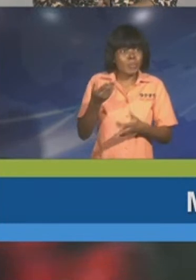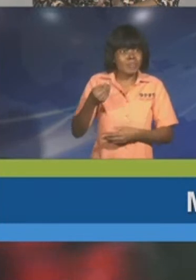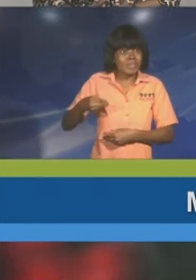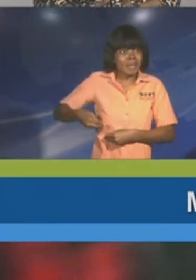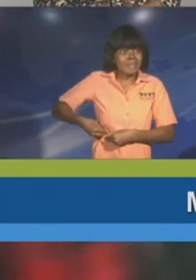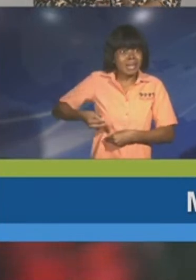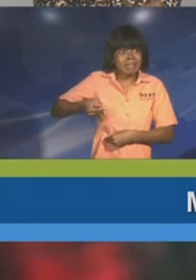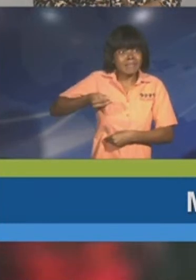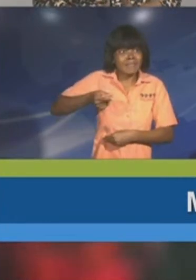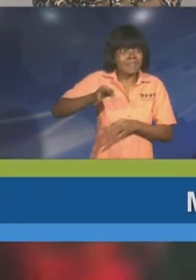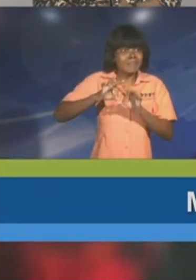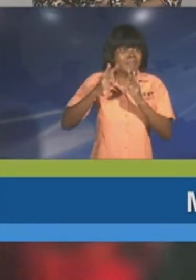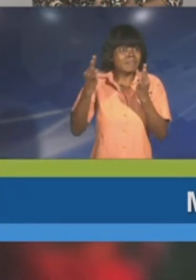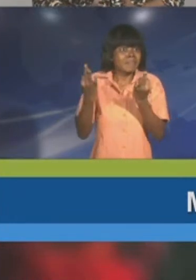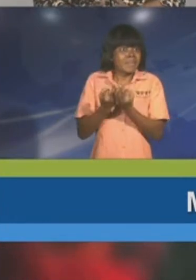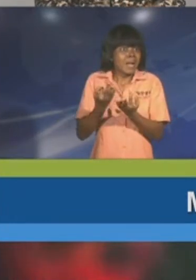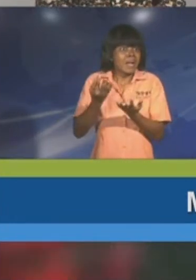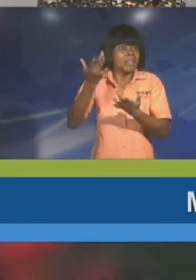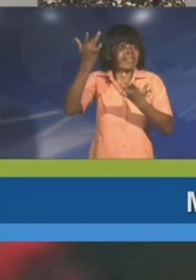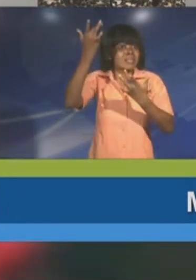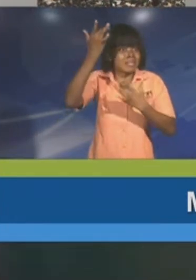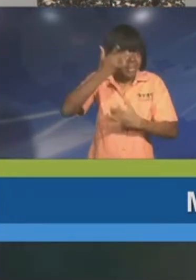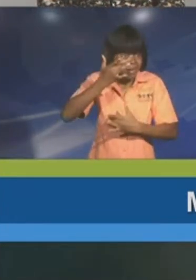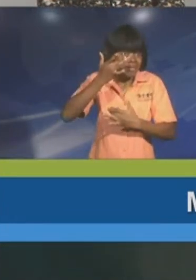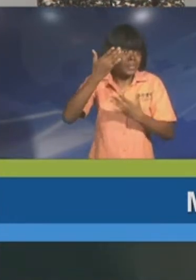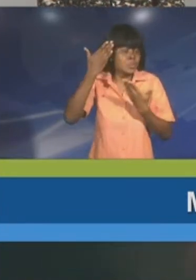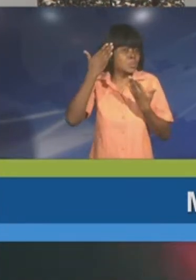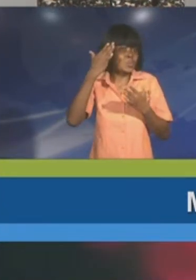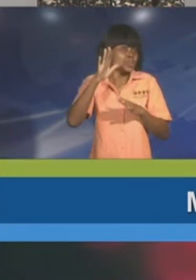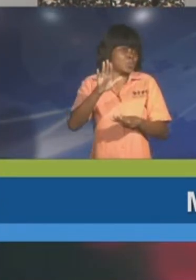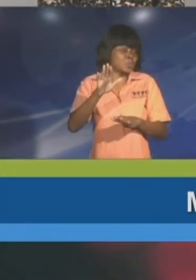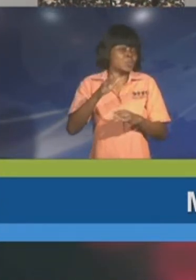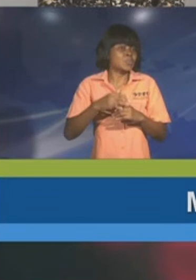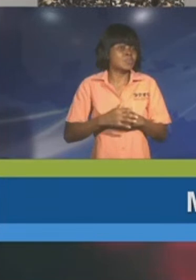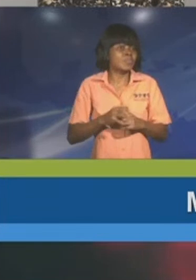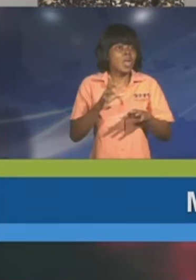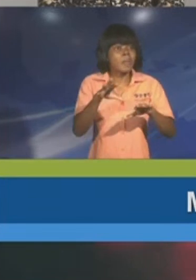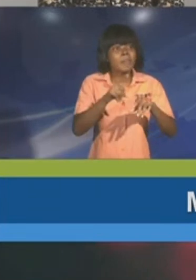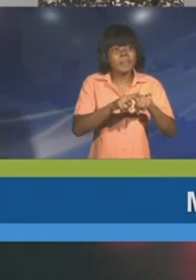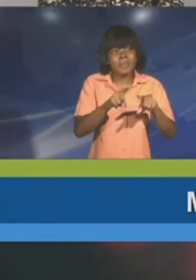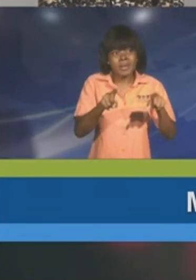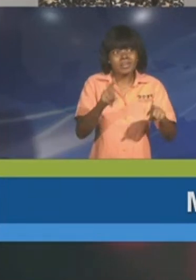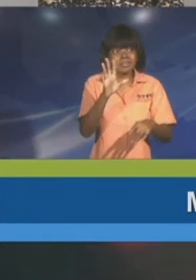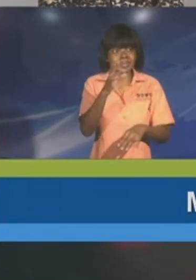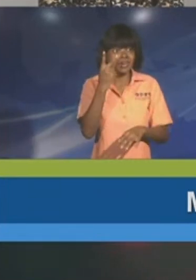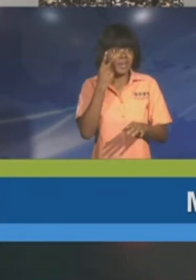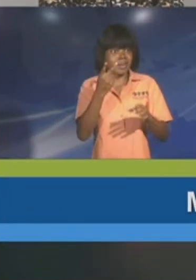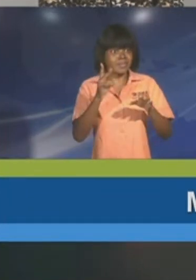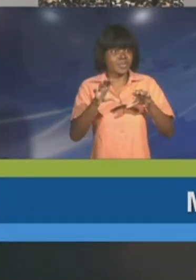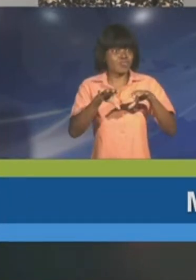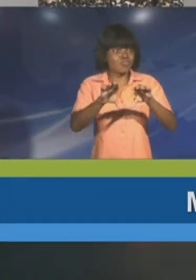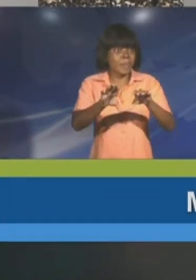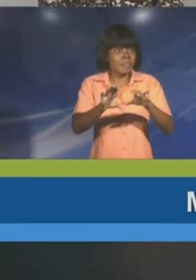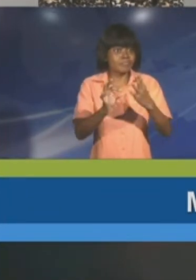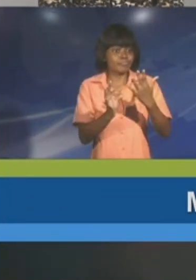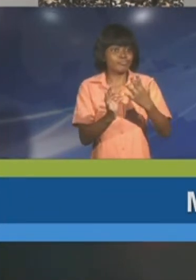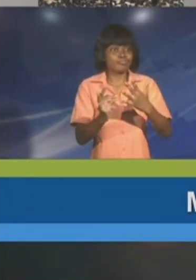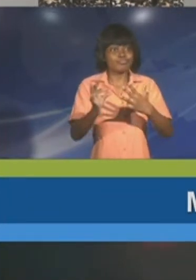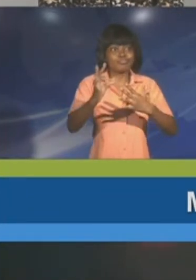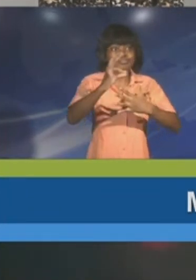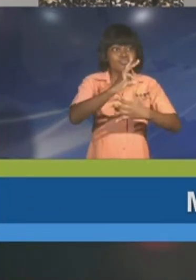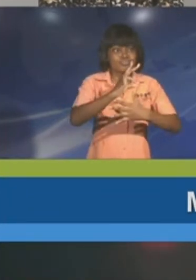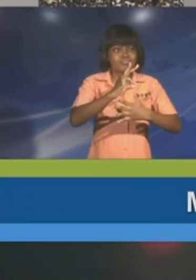a bit, and it's been in USA. It has not been in the Caribbean, and as of yesterday, there's been